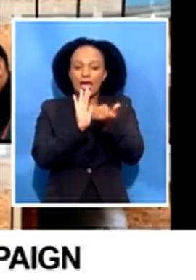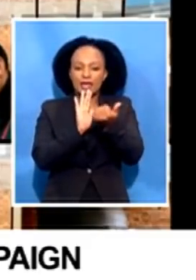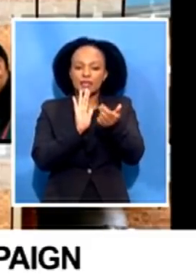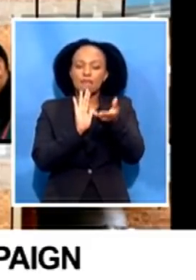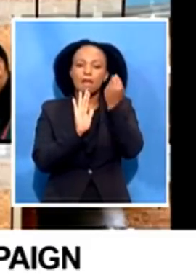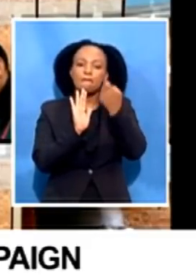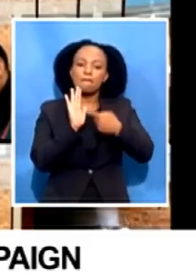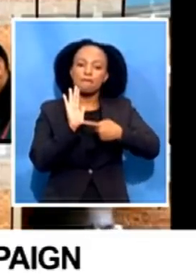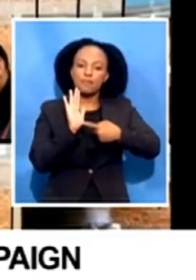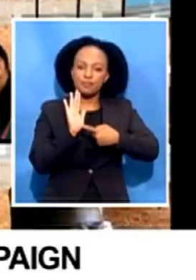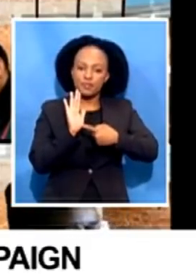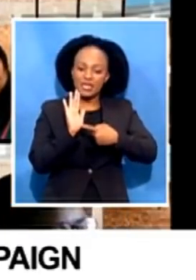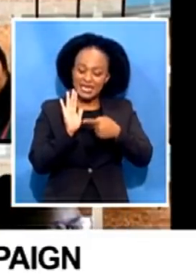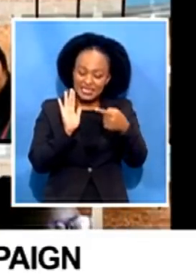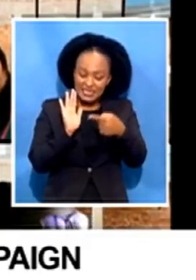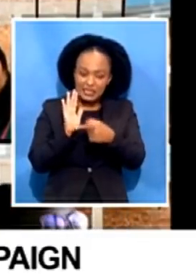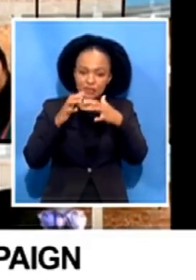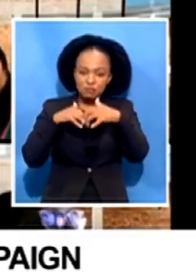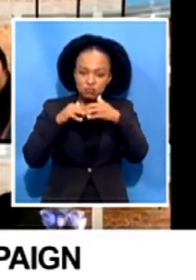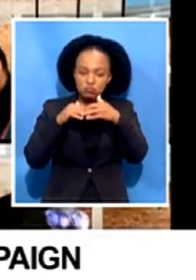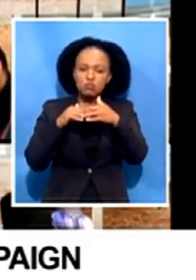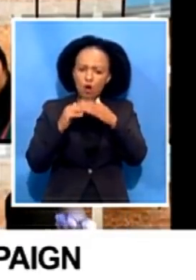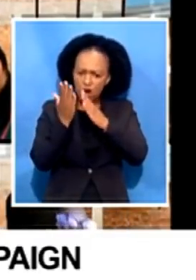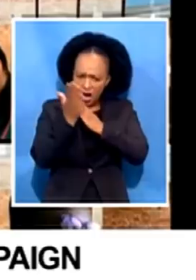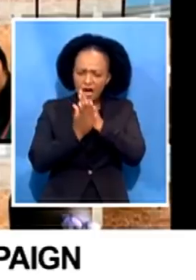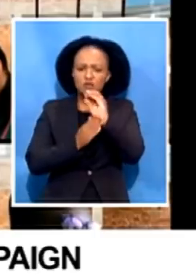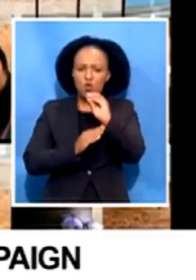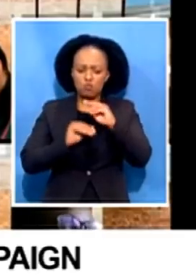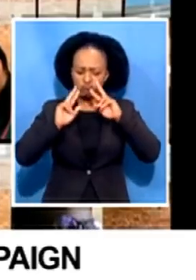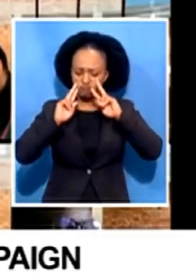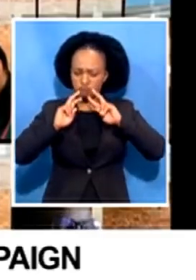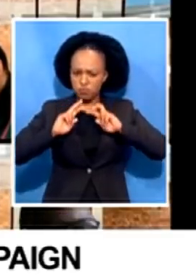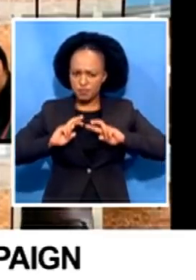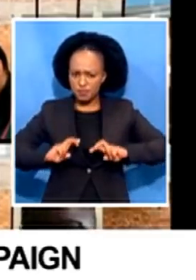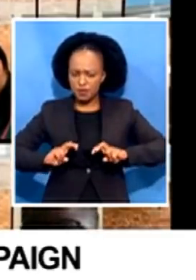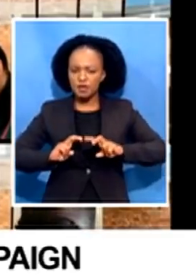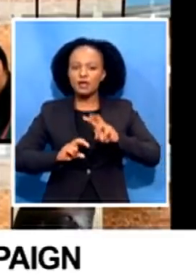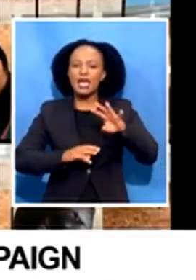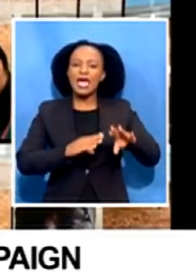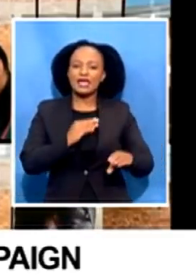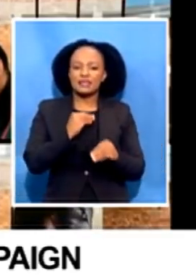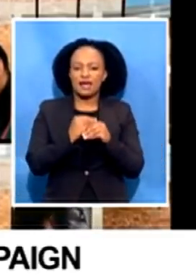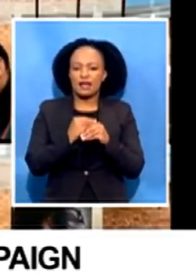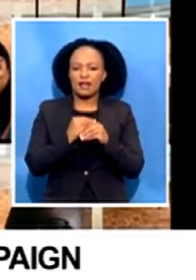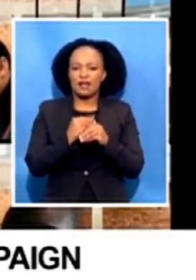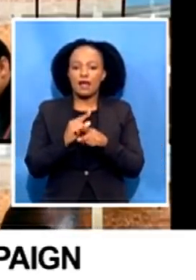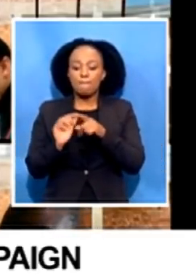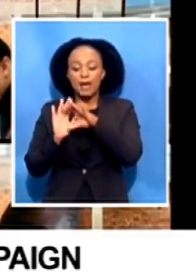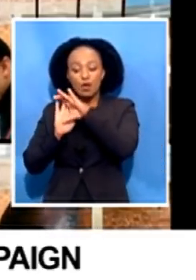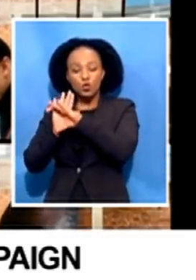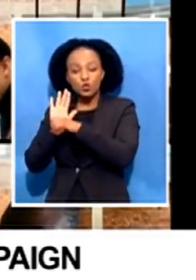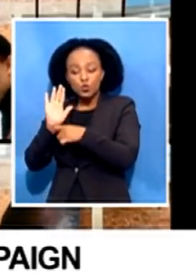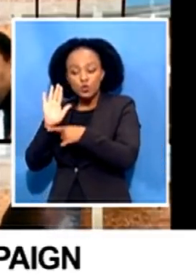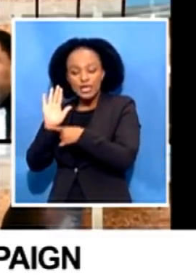to investigate, those are additional. They do not replace what the Constitution identifies or provides as